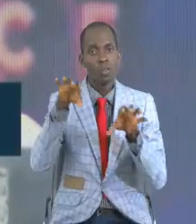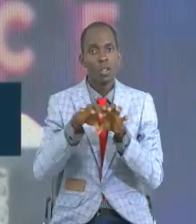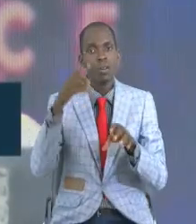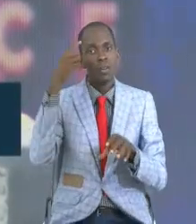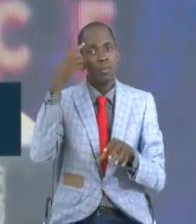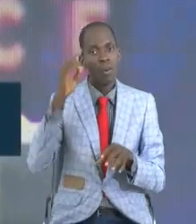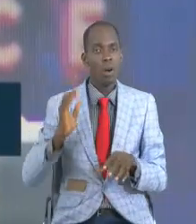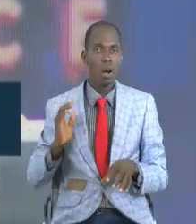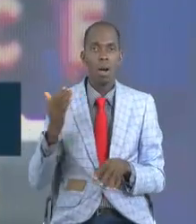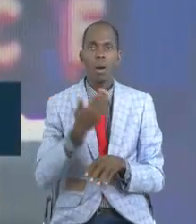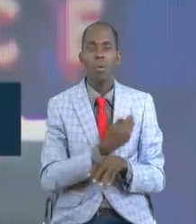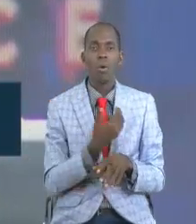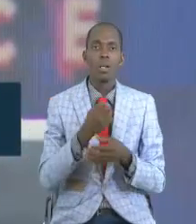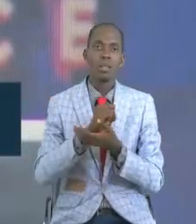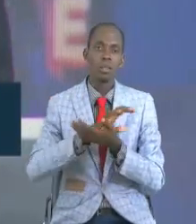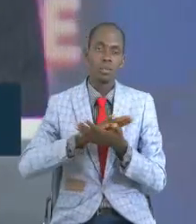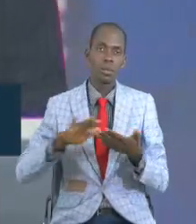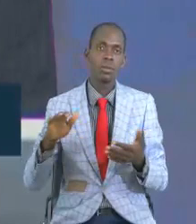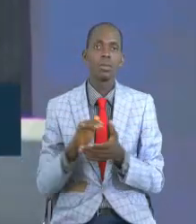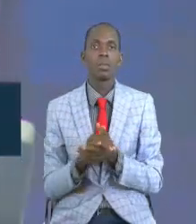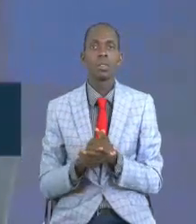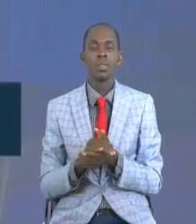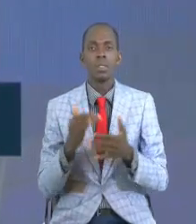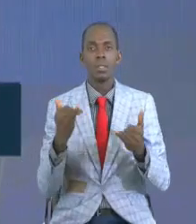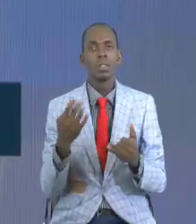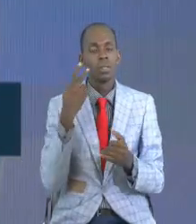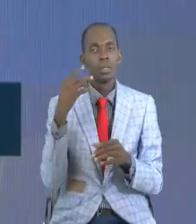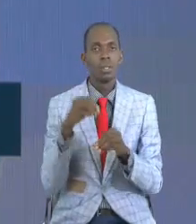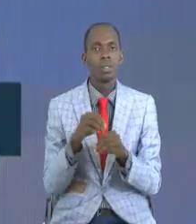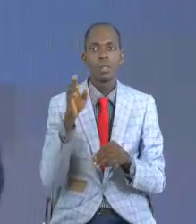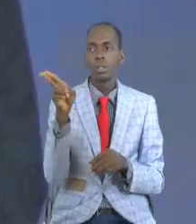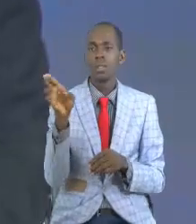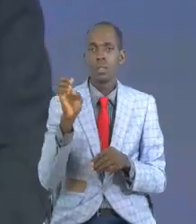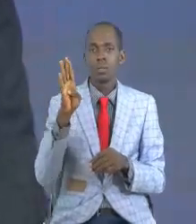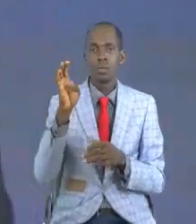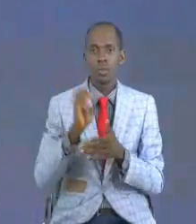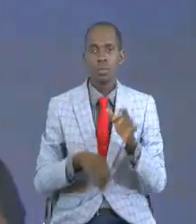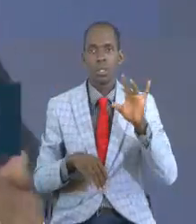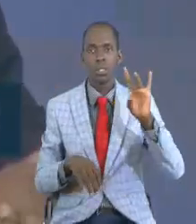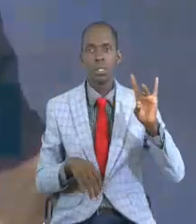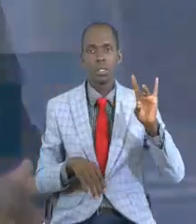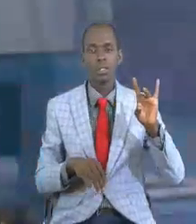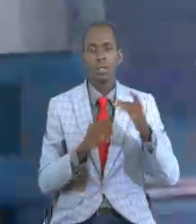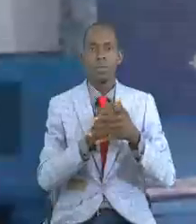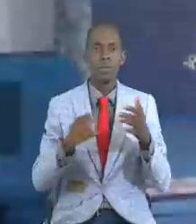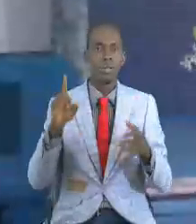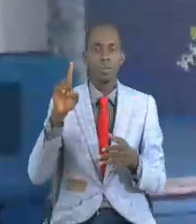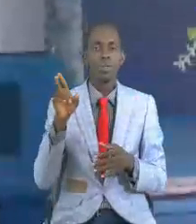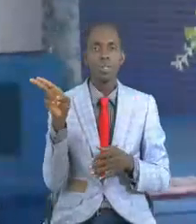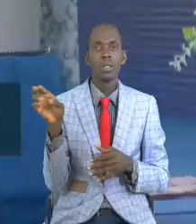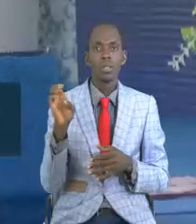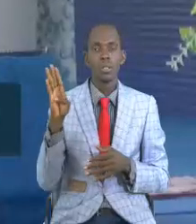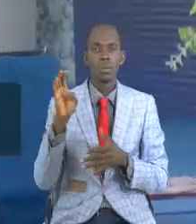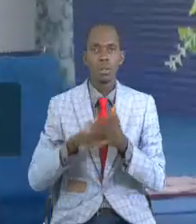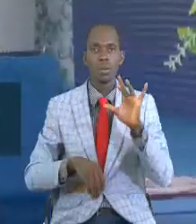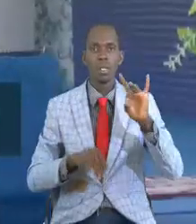our sanctification. We're coming to Hebrews chapter 8. I'm reading from verse 1. Hebrews chapter 8, verse